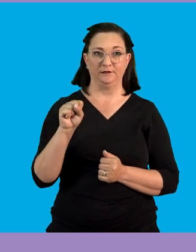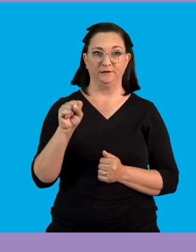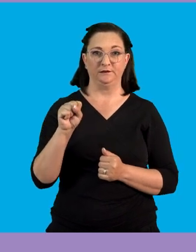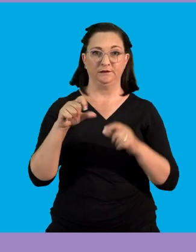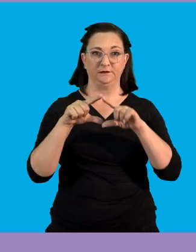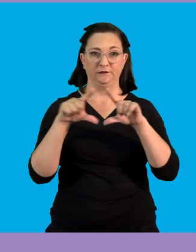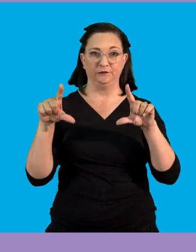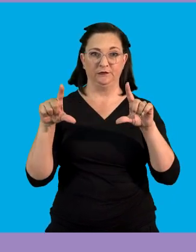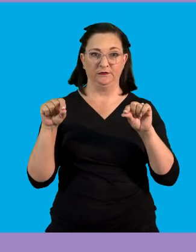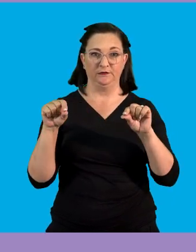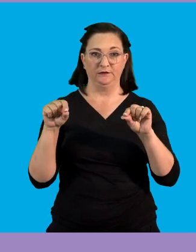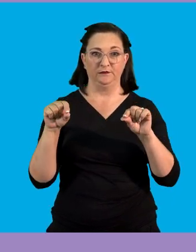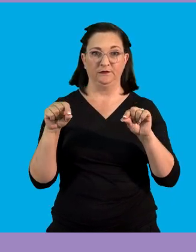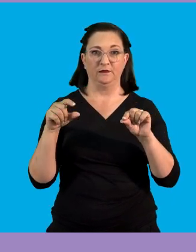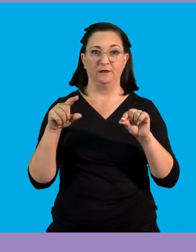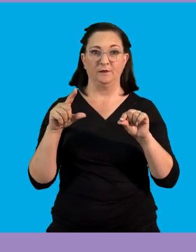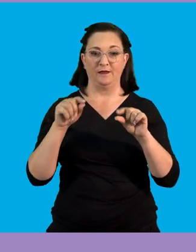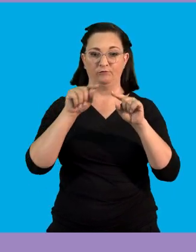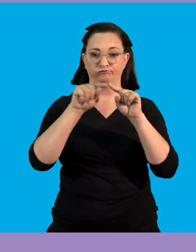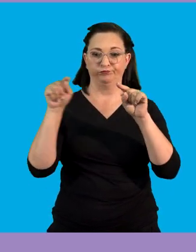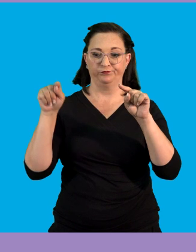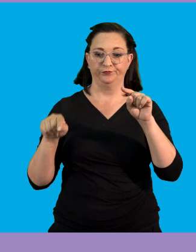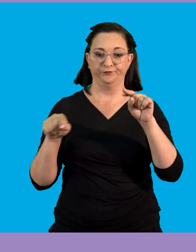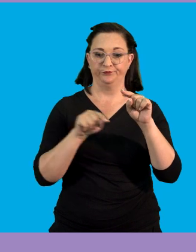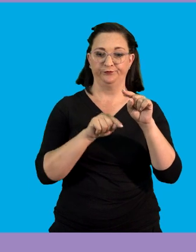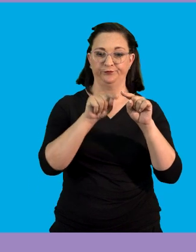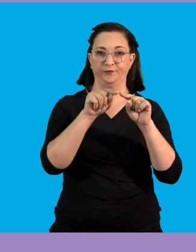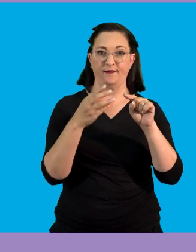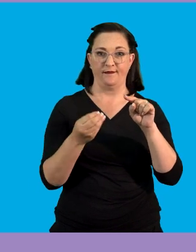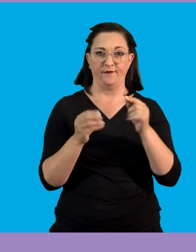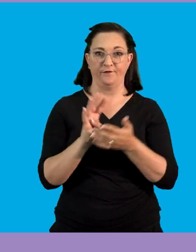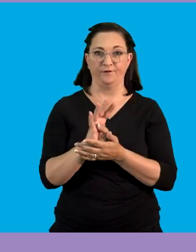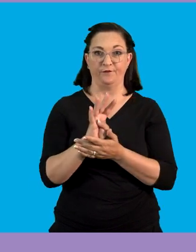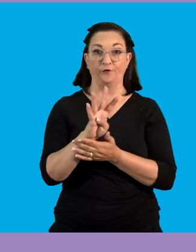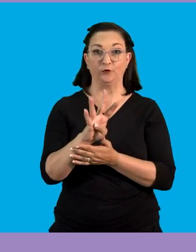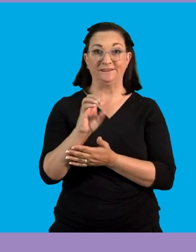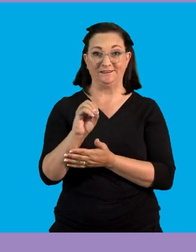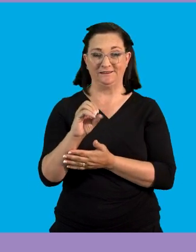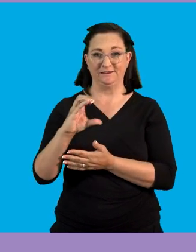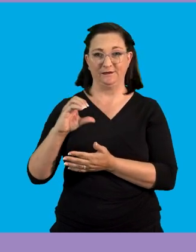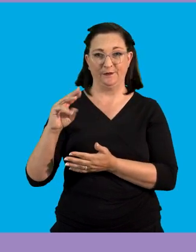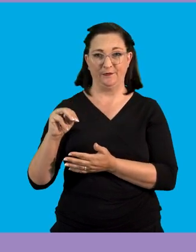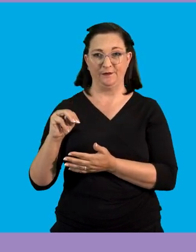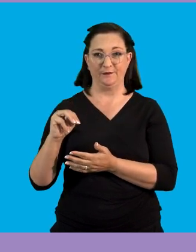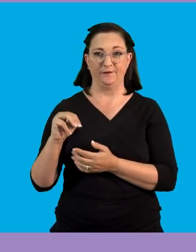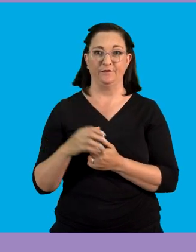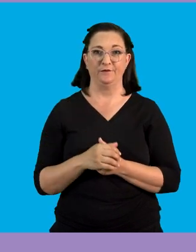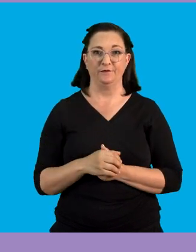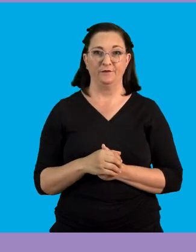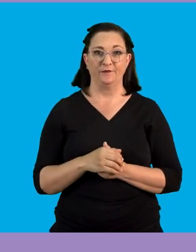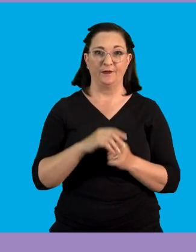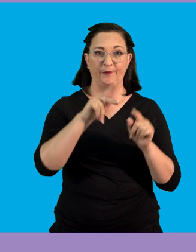a rectangle and has a perimeter comes again, of 40 centimeters,